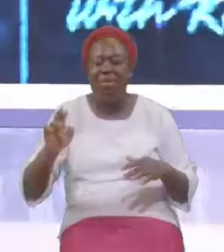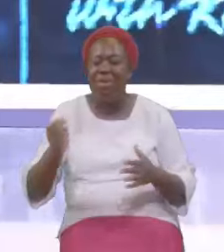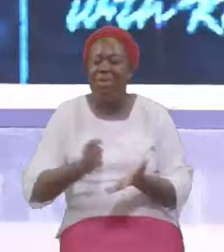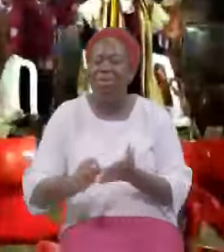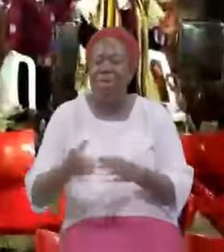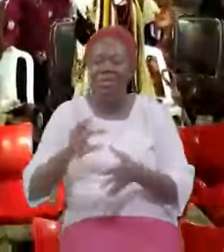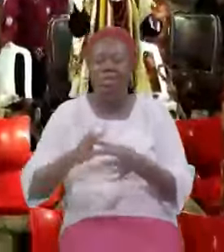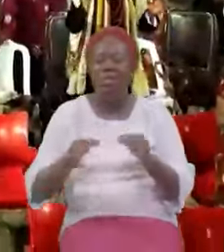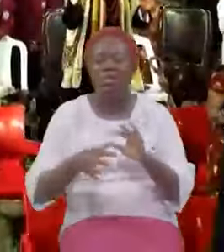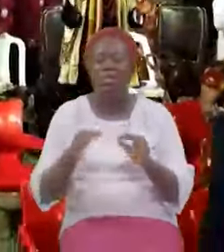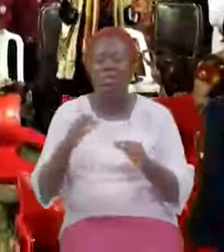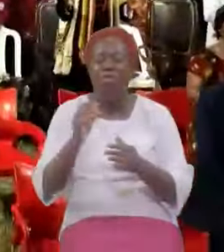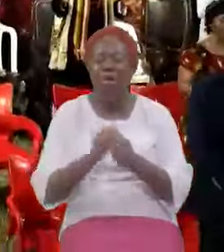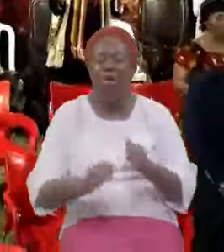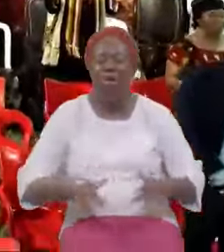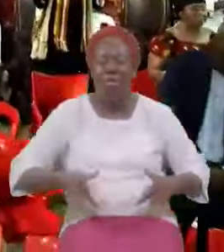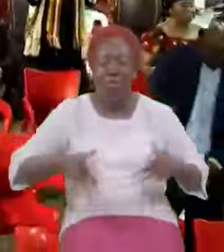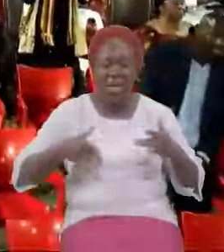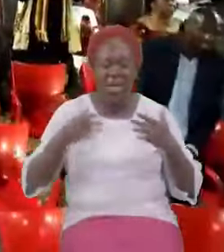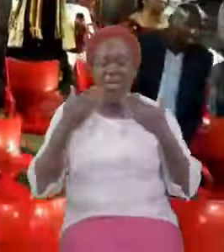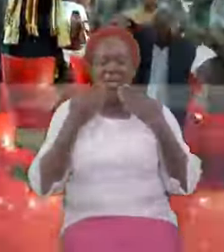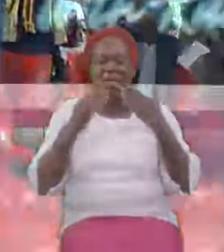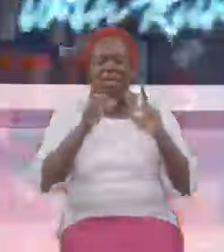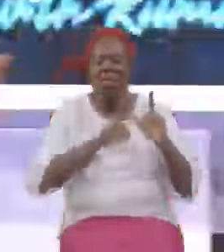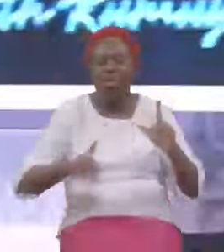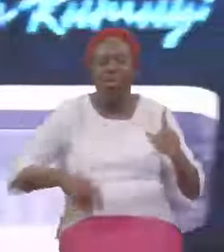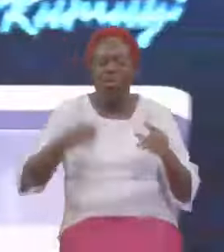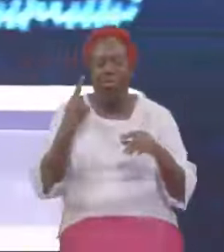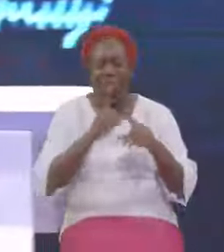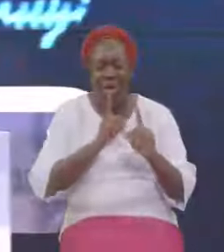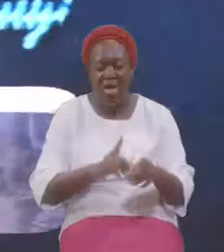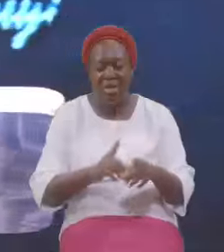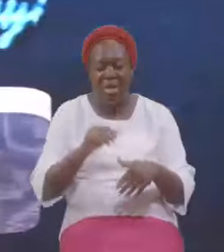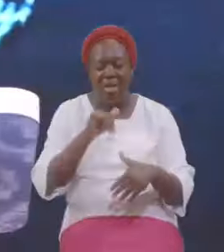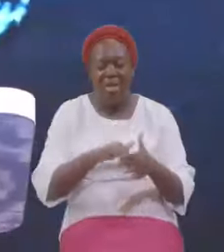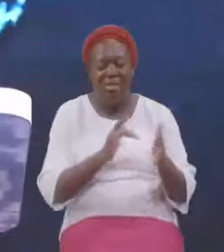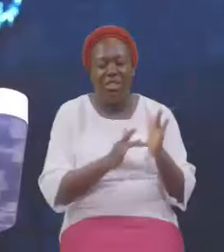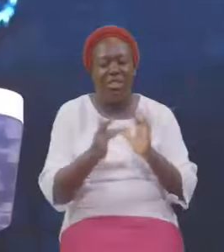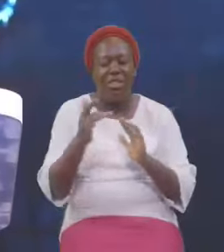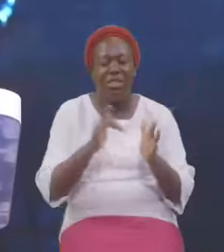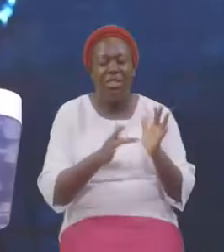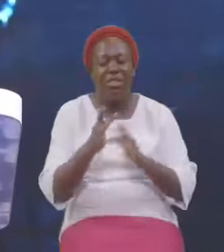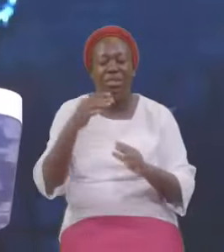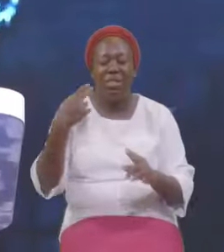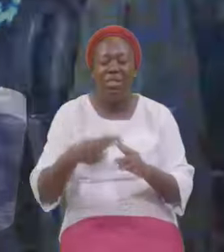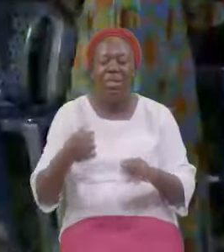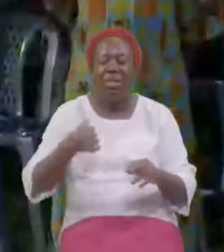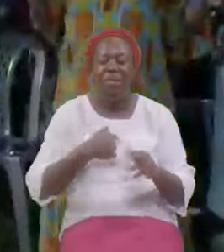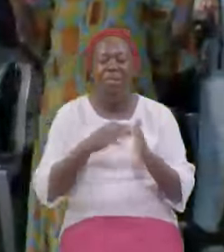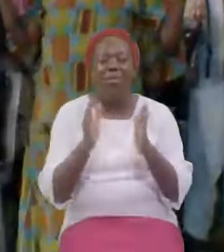every life. Thank you, Lord, for the answer. In Jesus' name we pray.